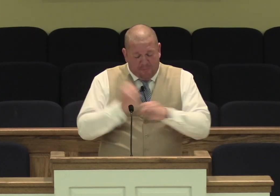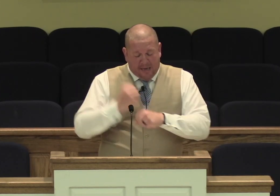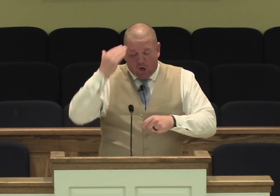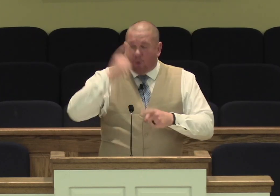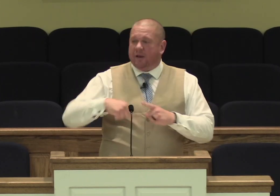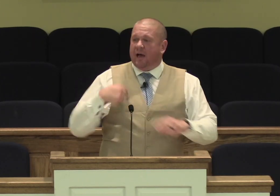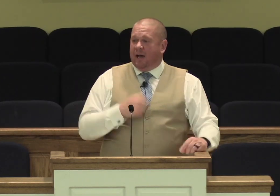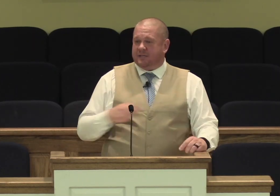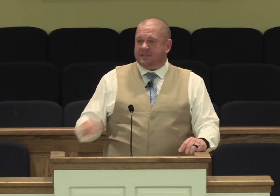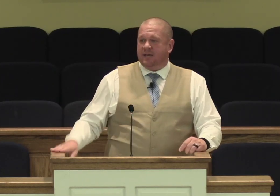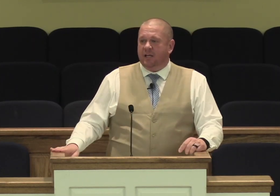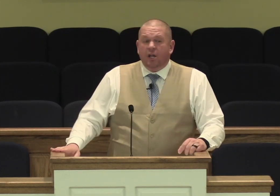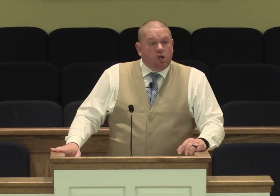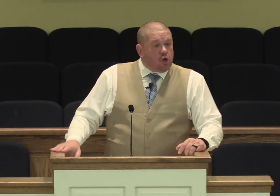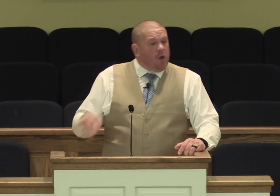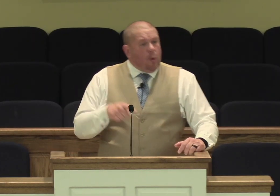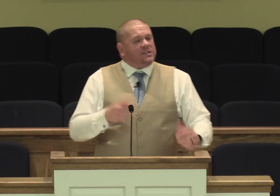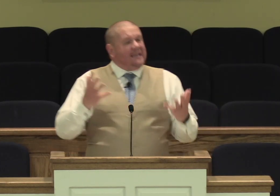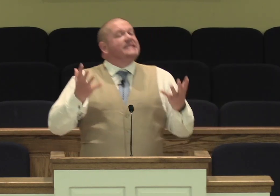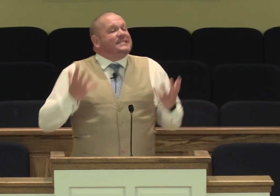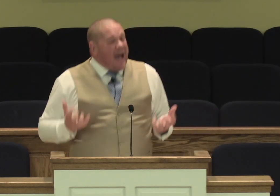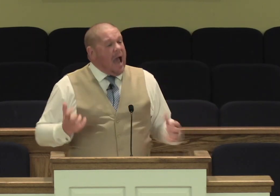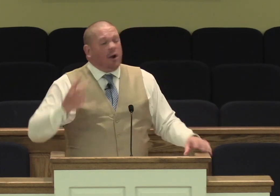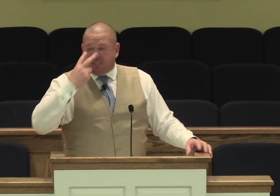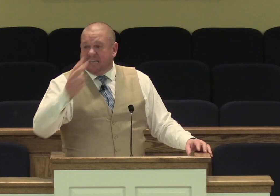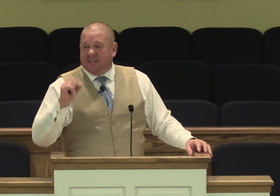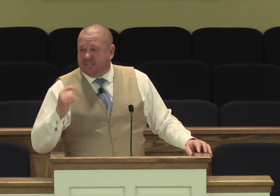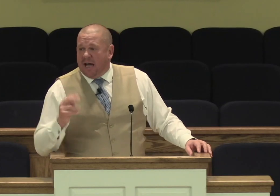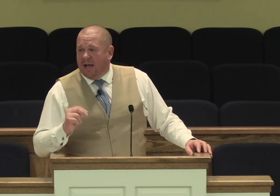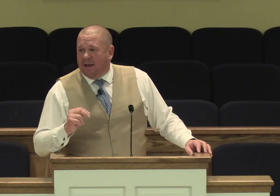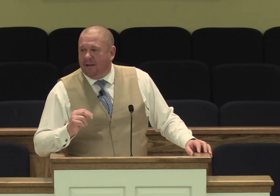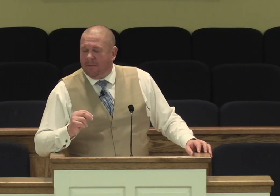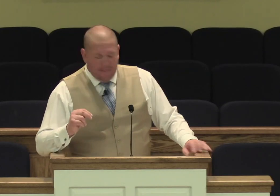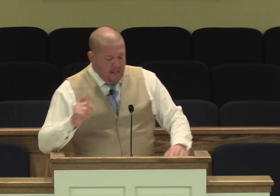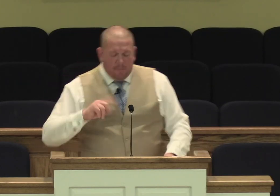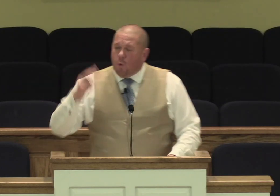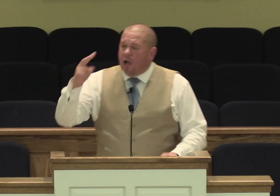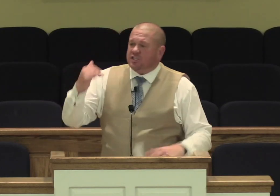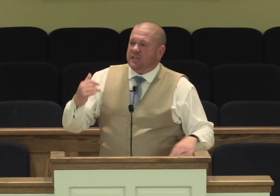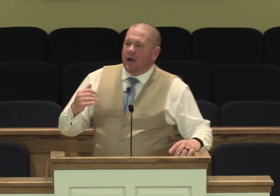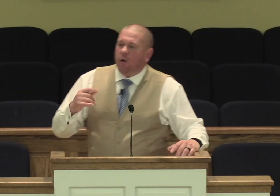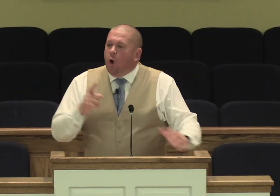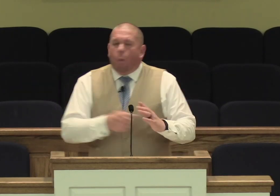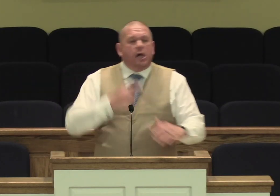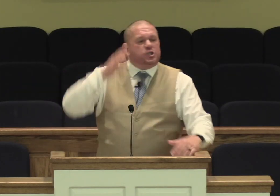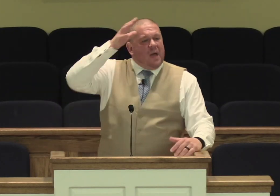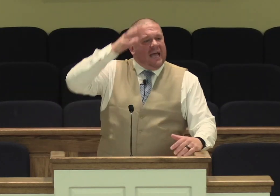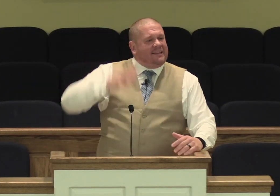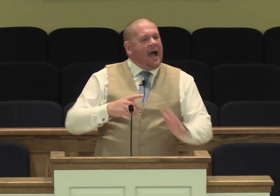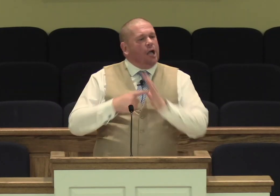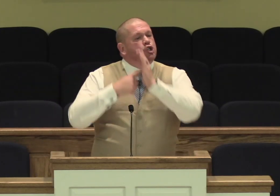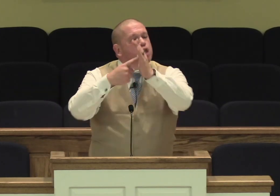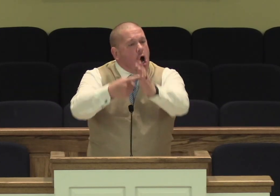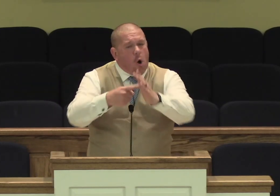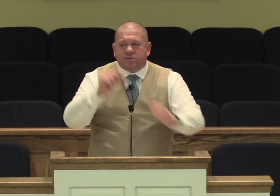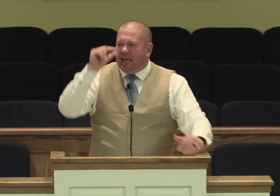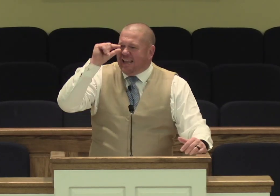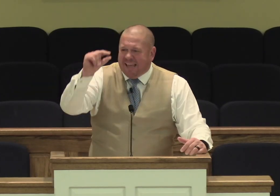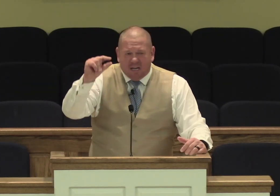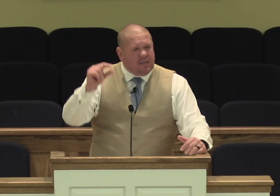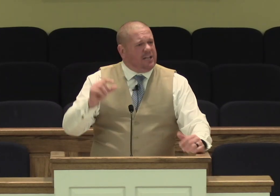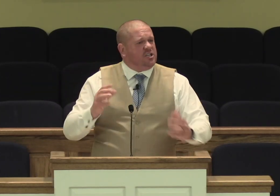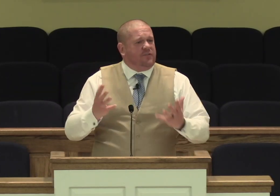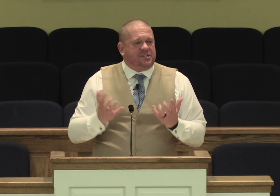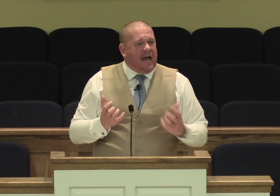Lord hath made known unto us. So there was a desire to see the sign. But watch this now. Once mankind shows